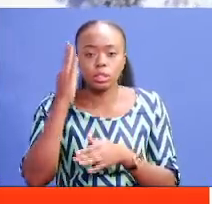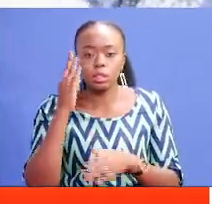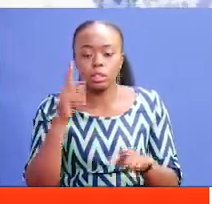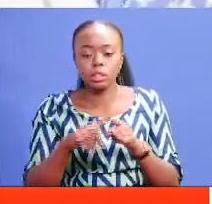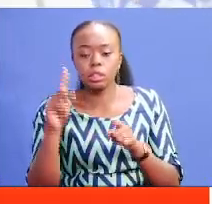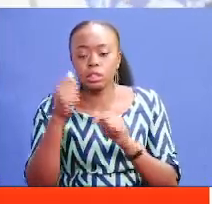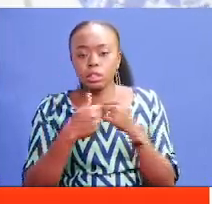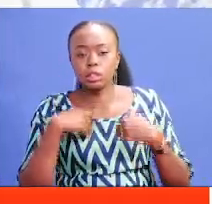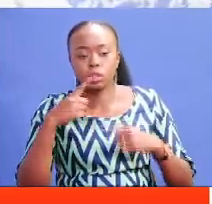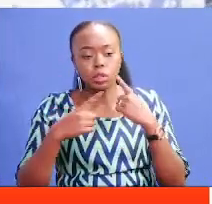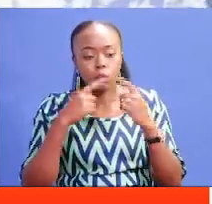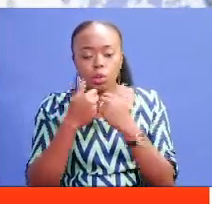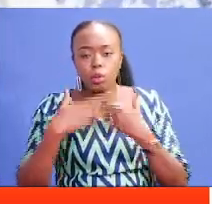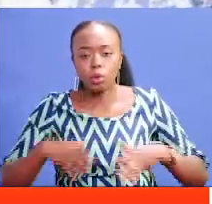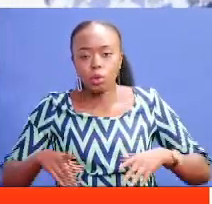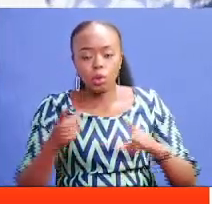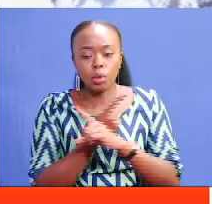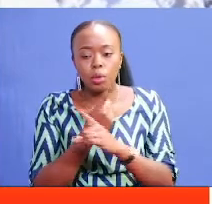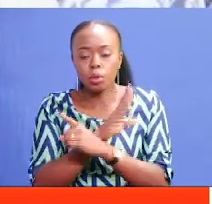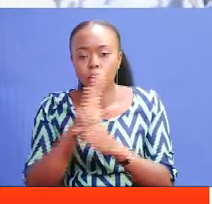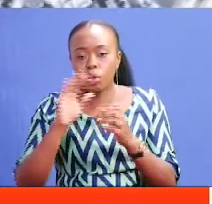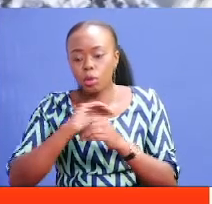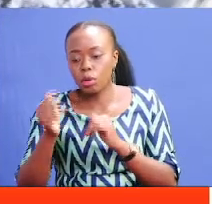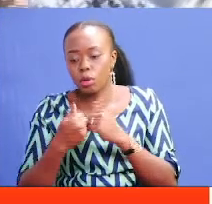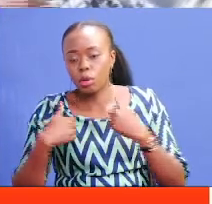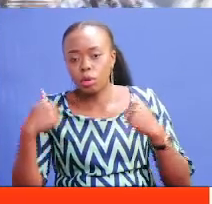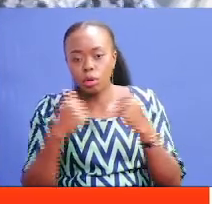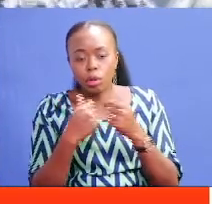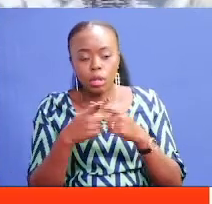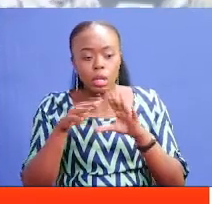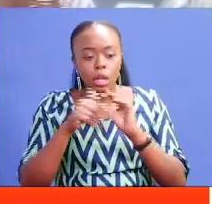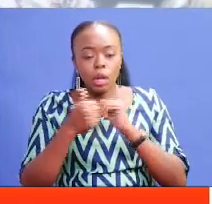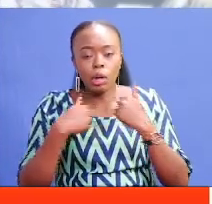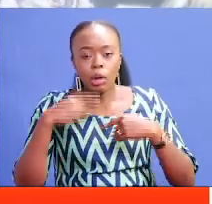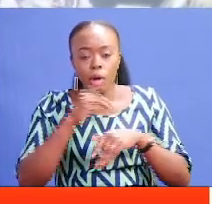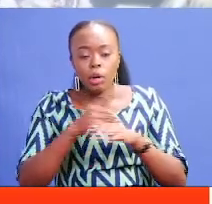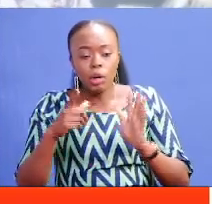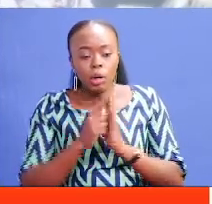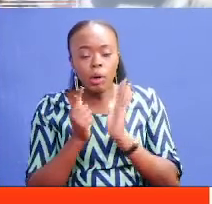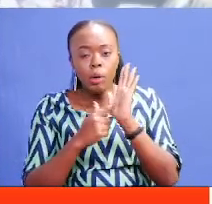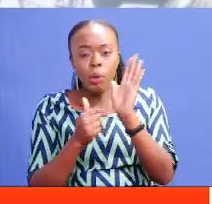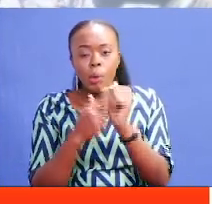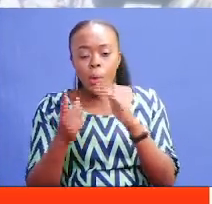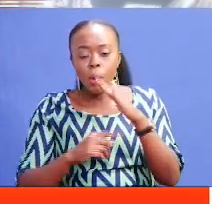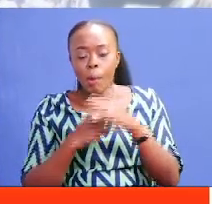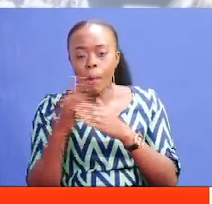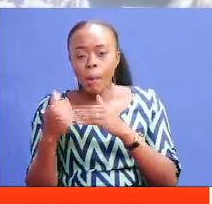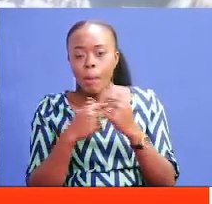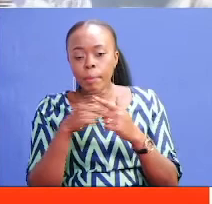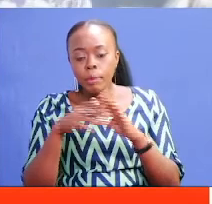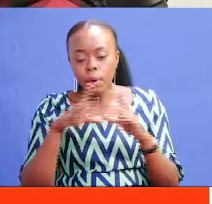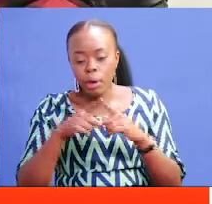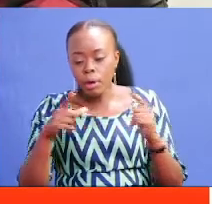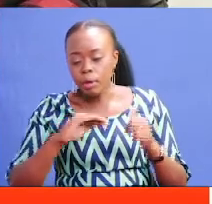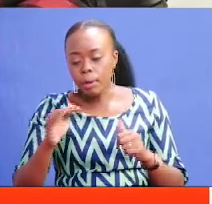Human Rights Commission talked to locals drawn from different Laikipia communities on the matter, in which they revealed that land ownership is the main source of conflicts in